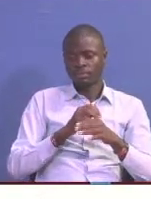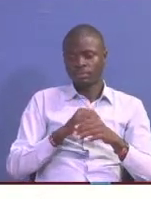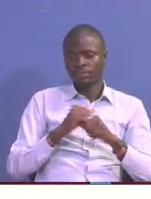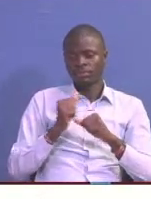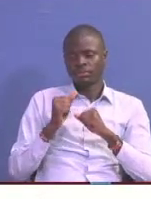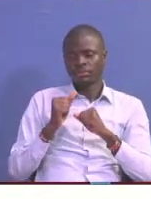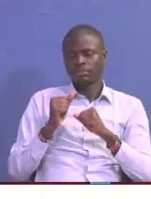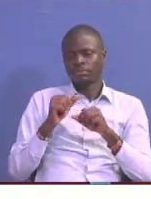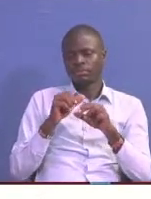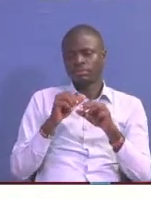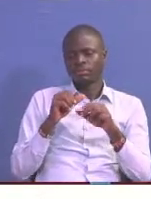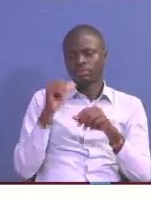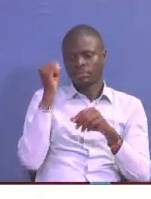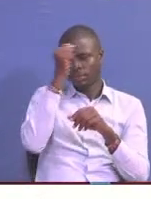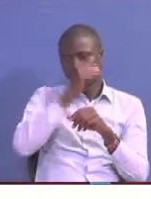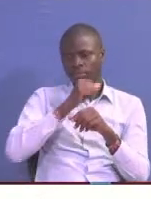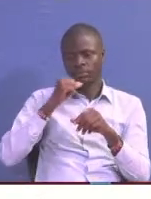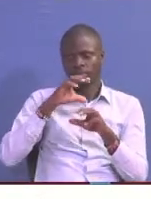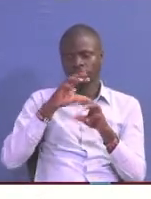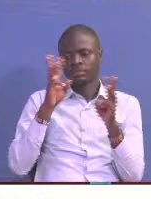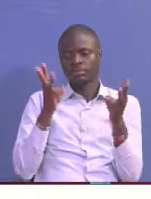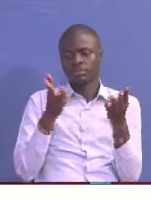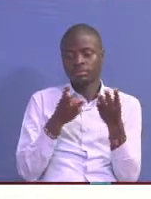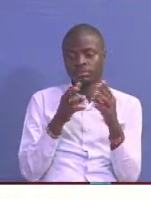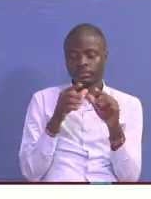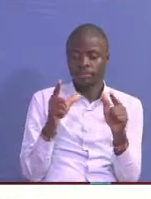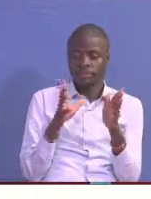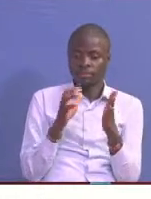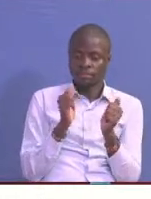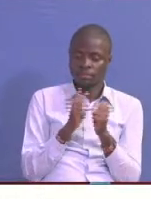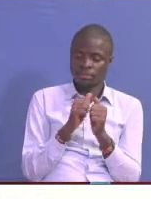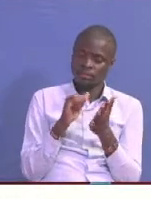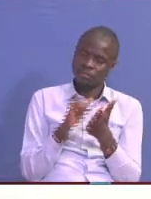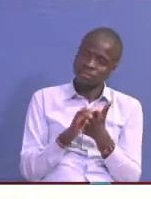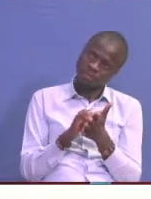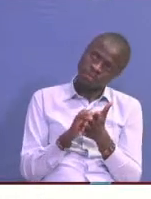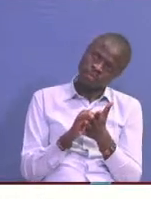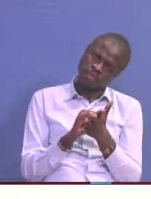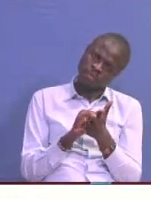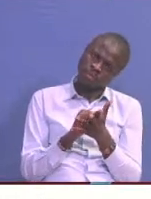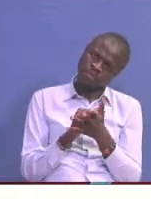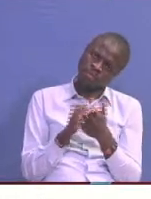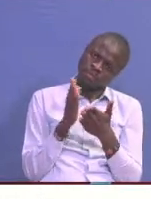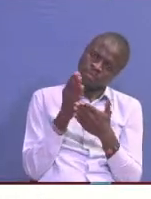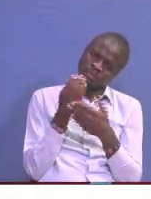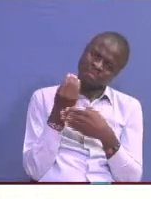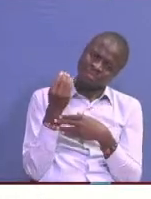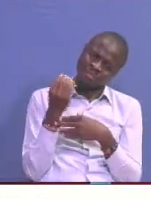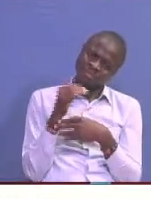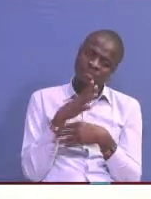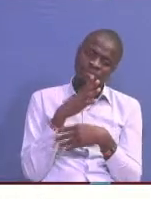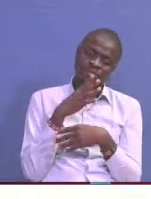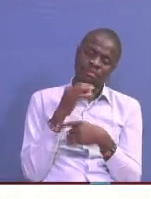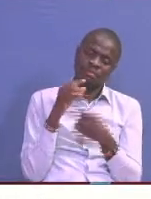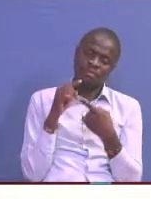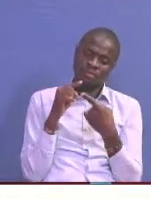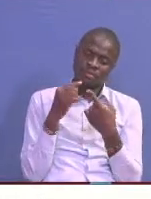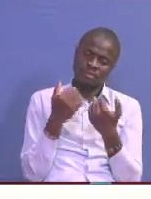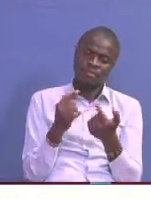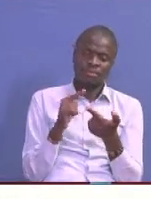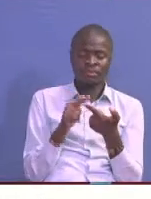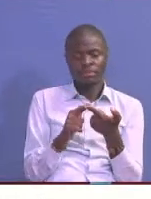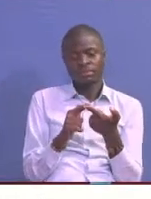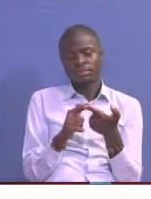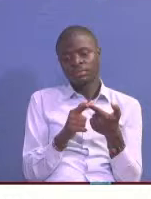world at large. With that summary, I would like now